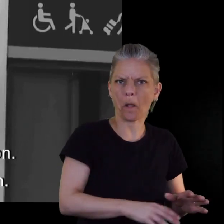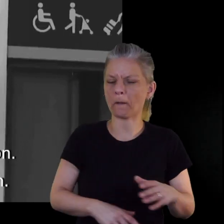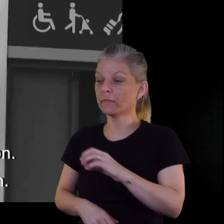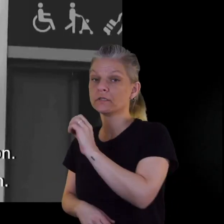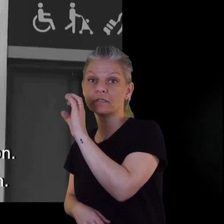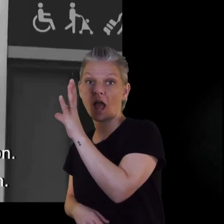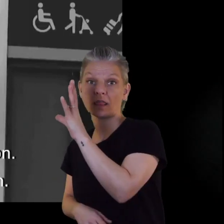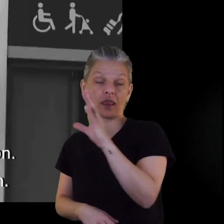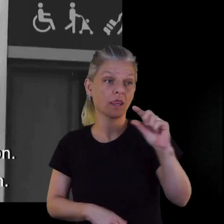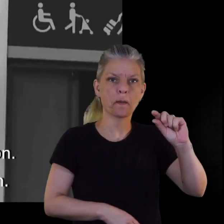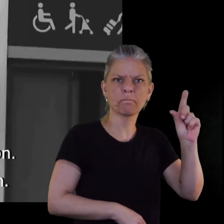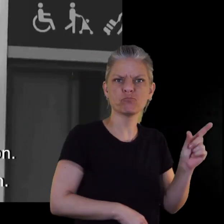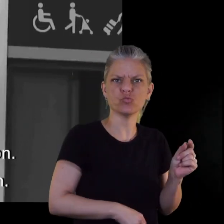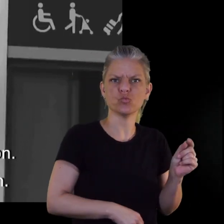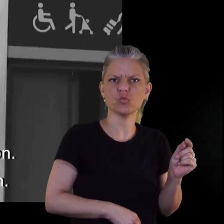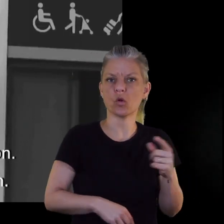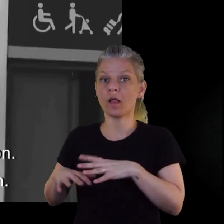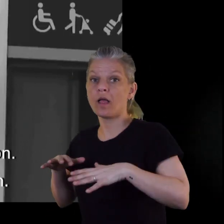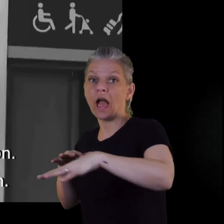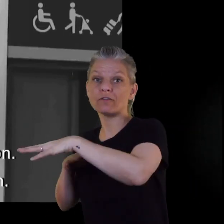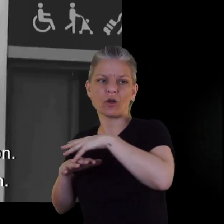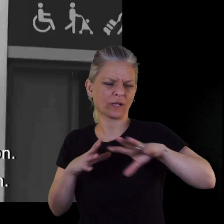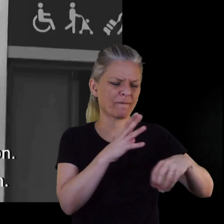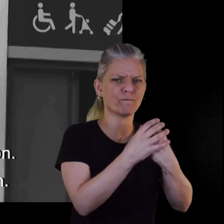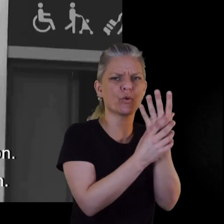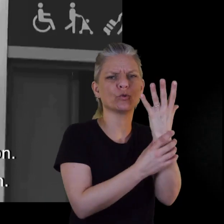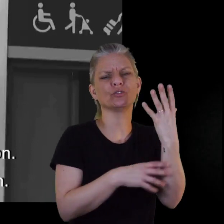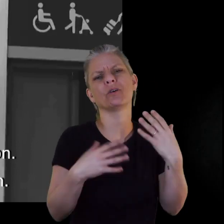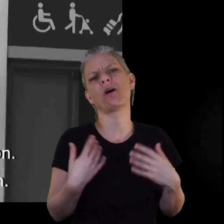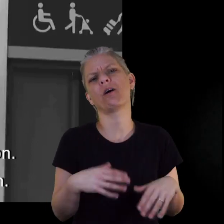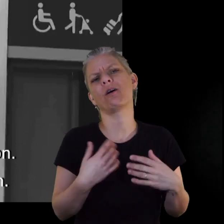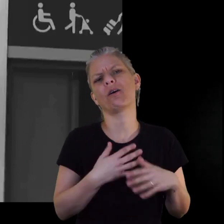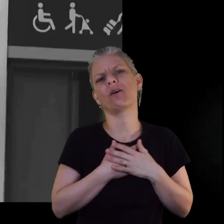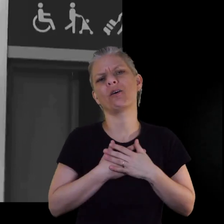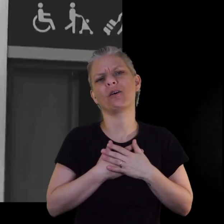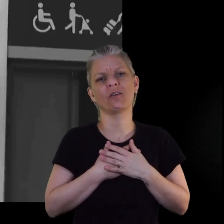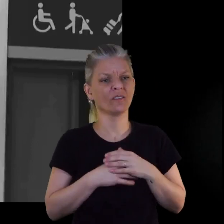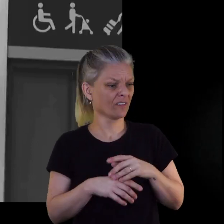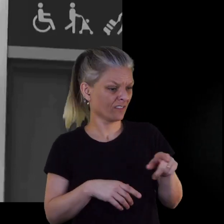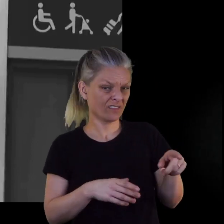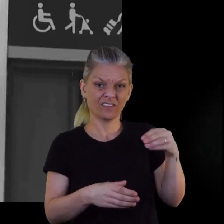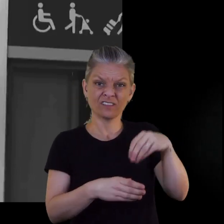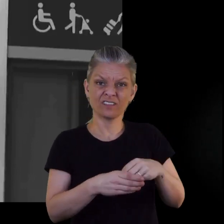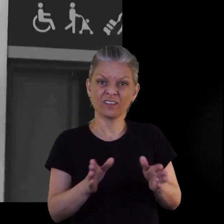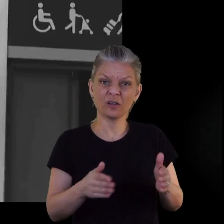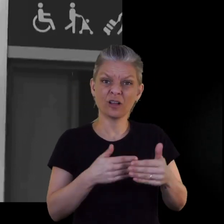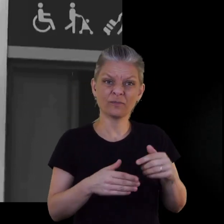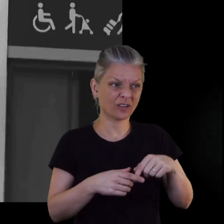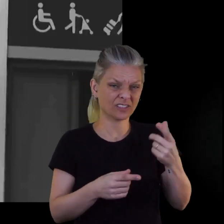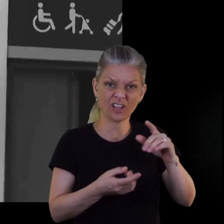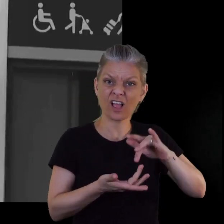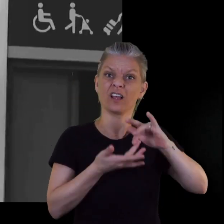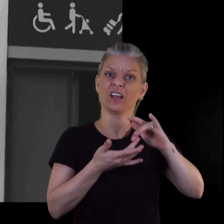storm, sun and the moon. I am a landscape evolving, ever in bloom. Ooh. Next to nothing is an innocent